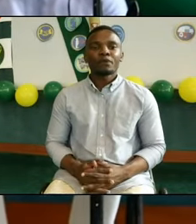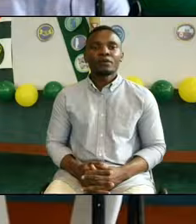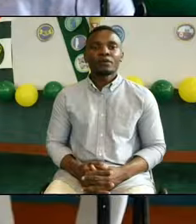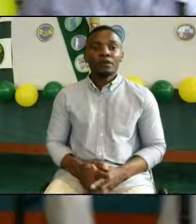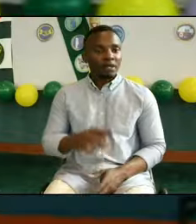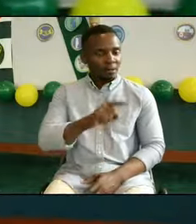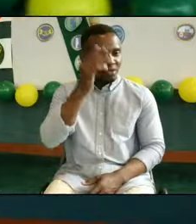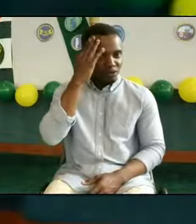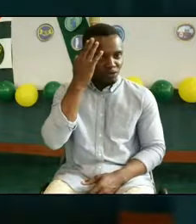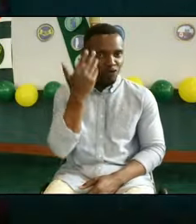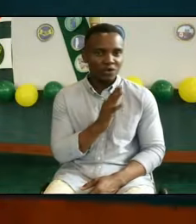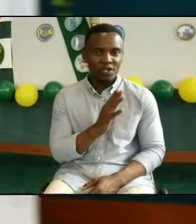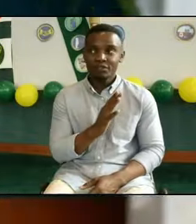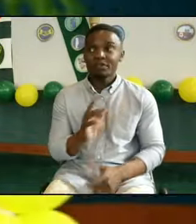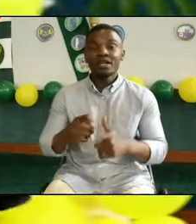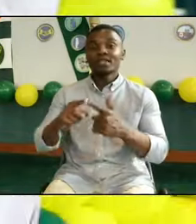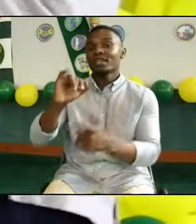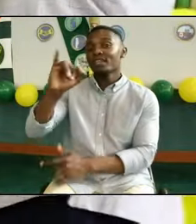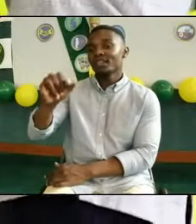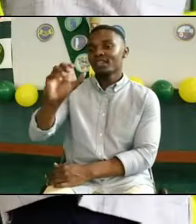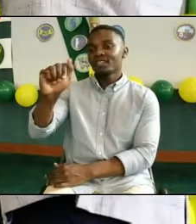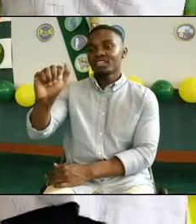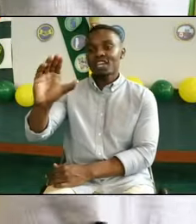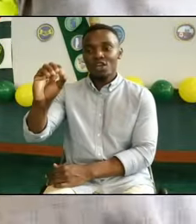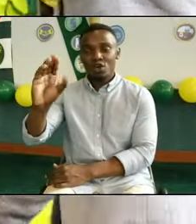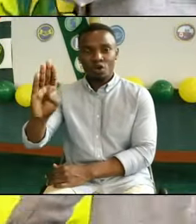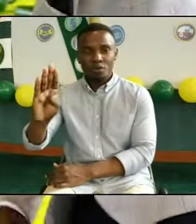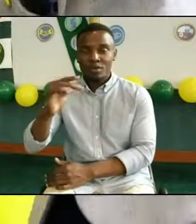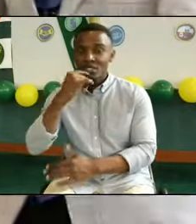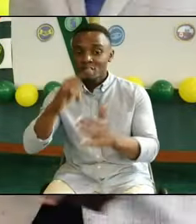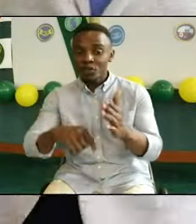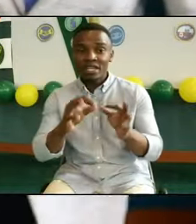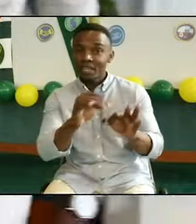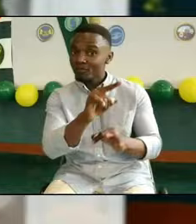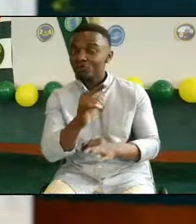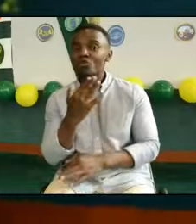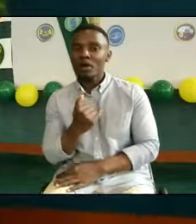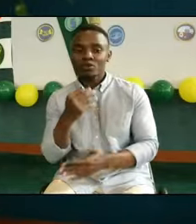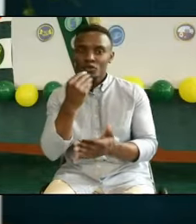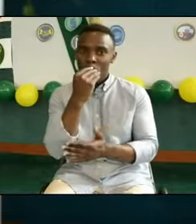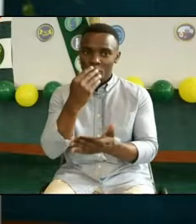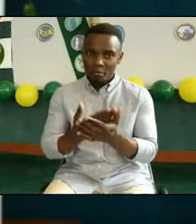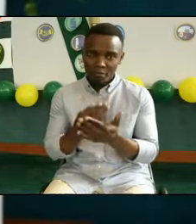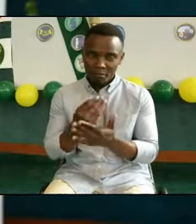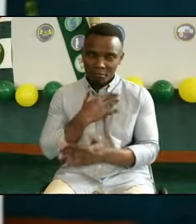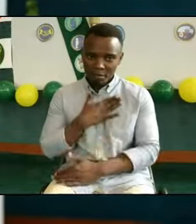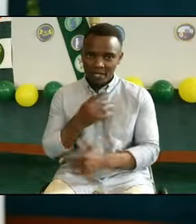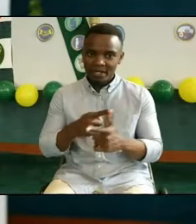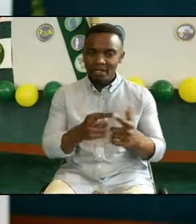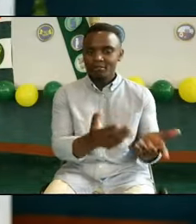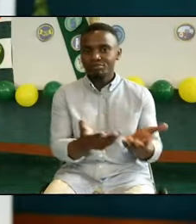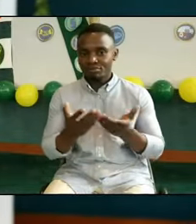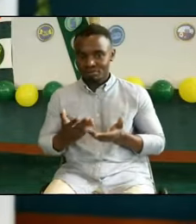He was aware. So Jacob said, "If you want my food, then give me the birthright." And this